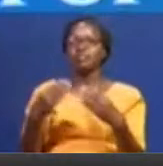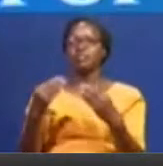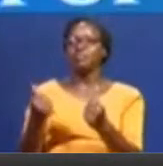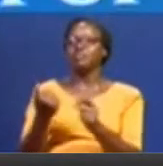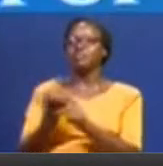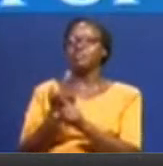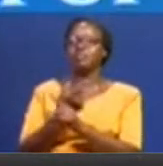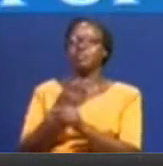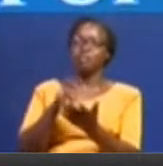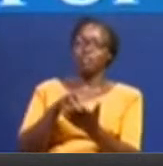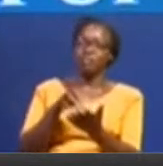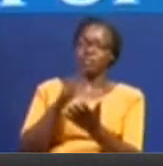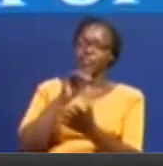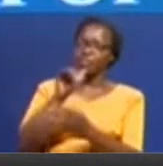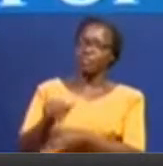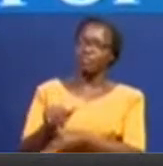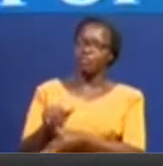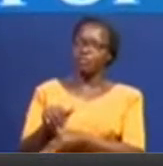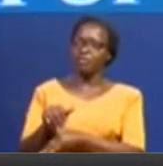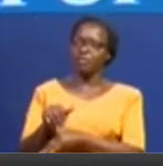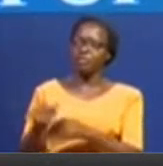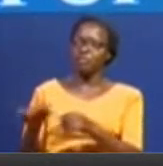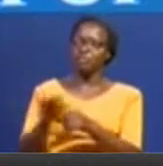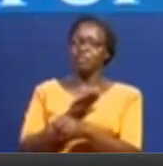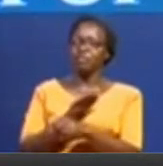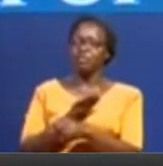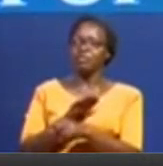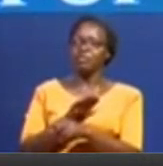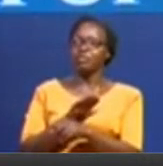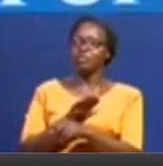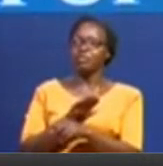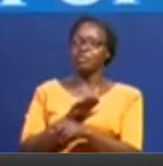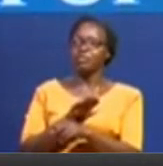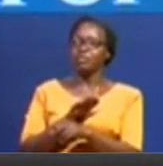different situations, so that the whole